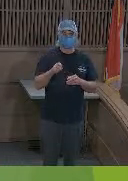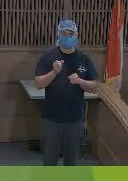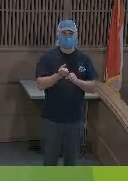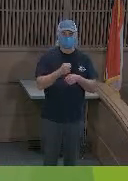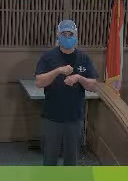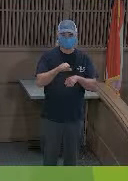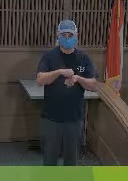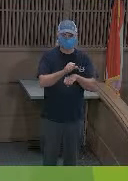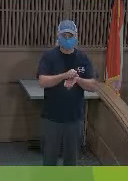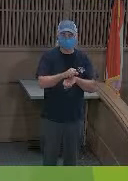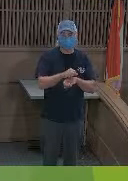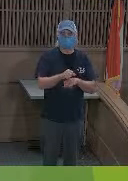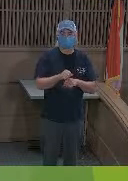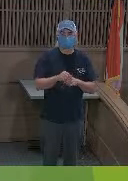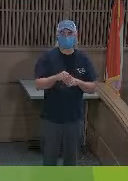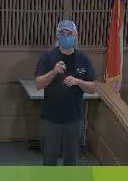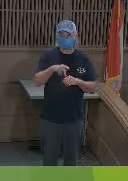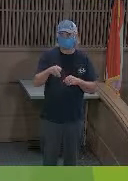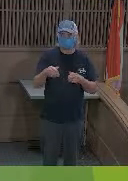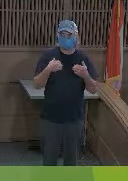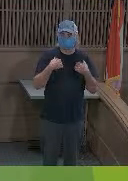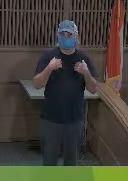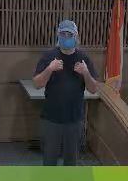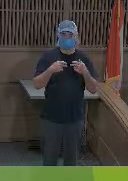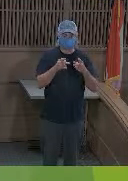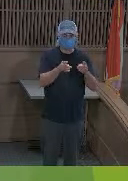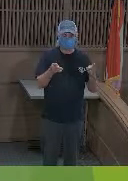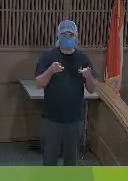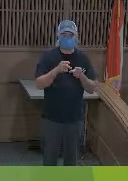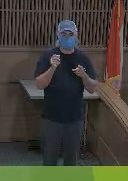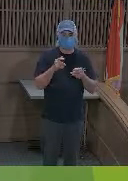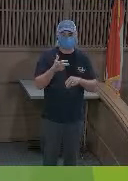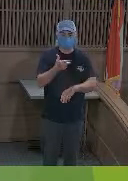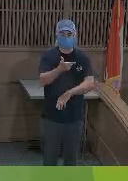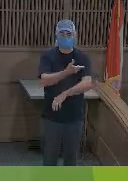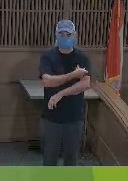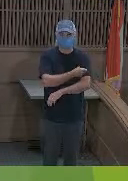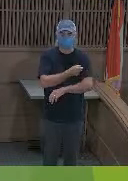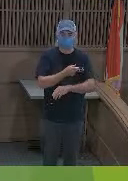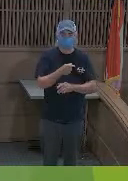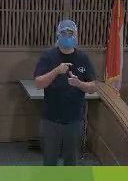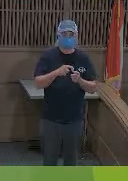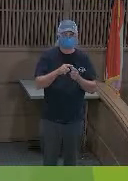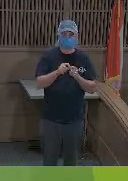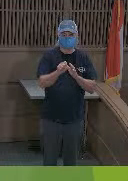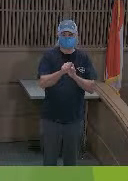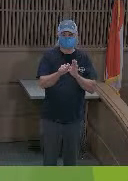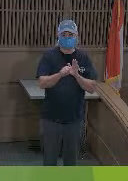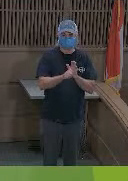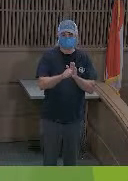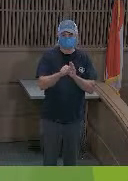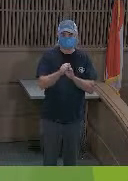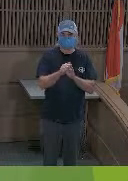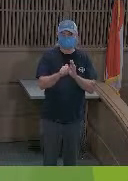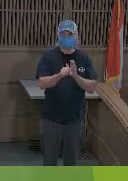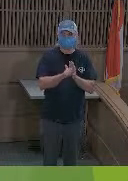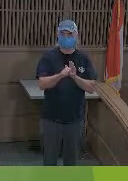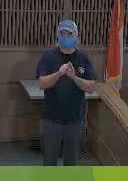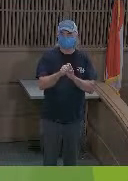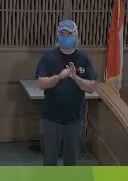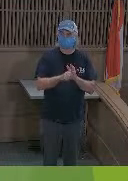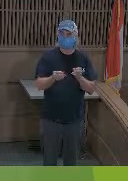appointment. Phoebe had a vaccination site. The state brought down a mass vaccination site, and there was not the demand,